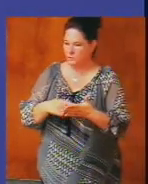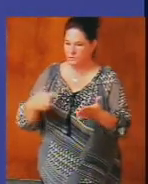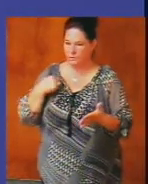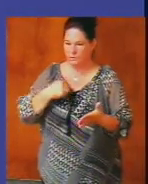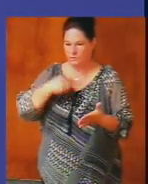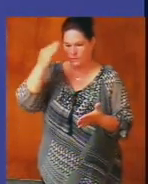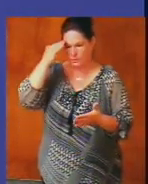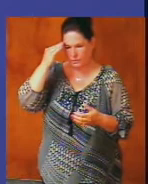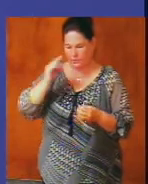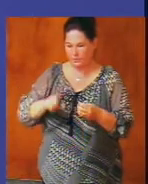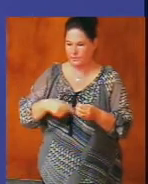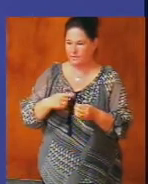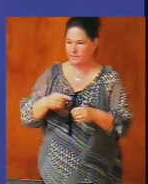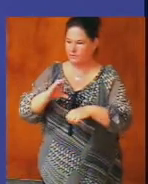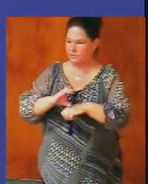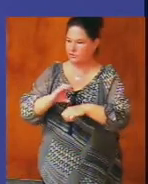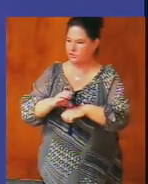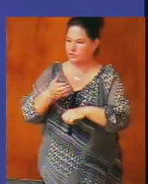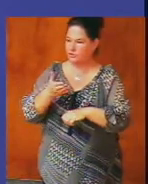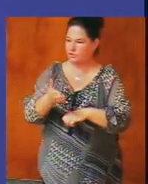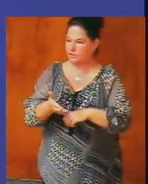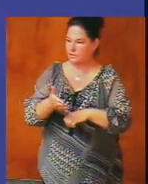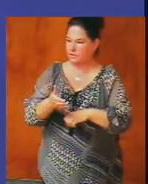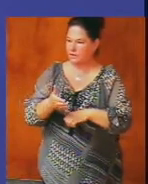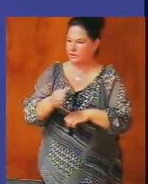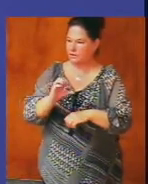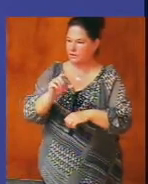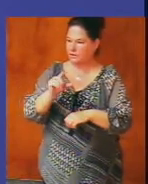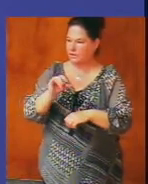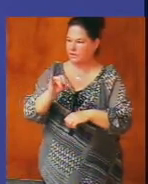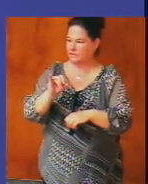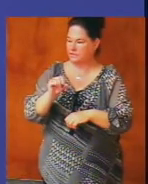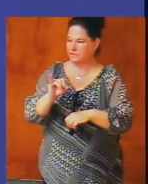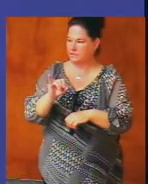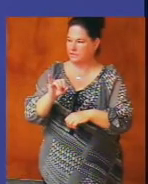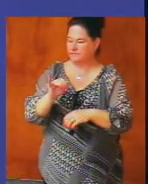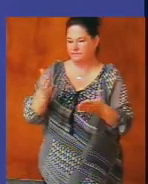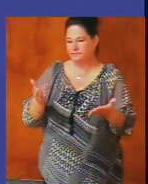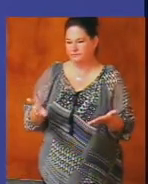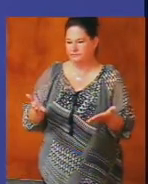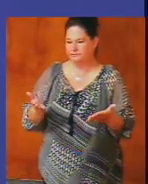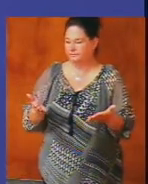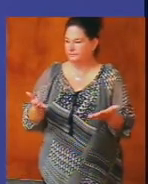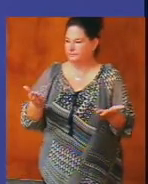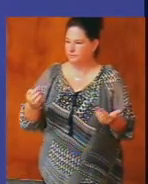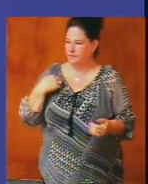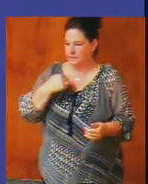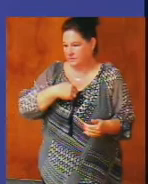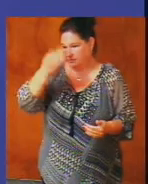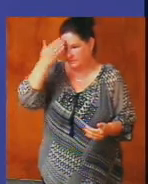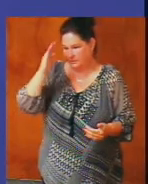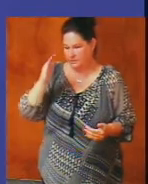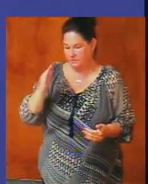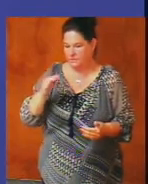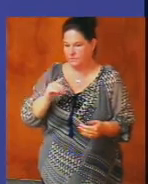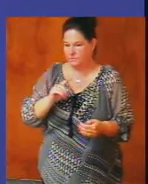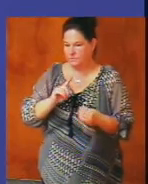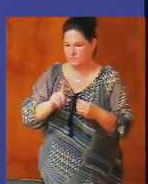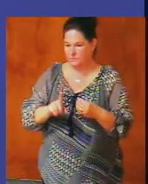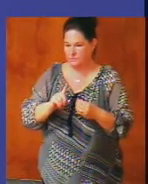about the church at Colossae? Well, we don't know really